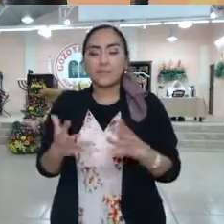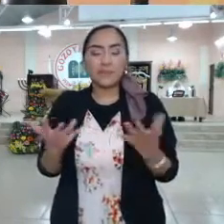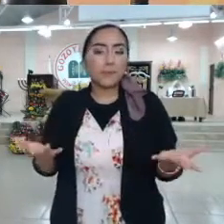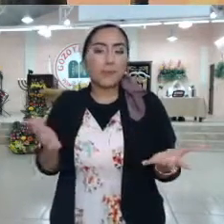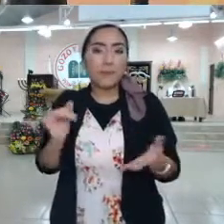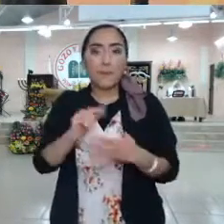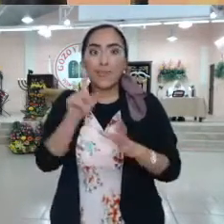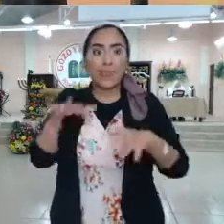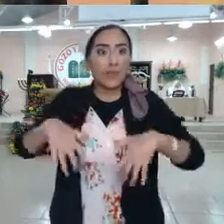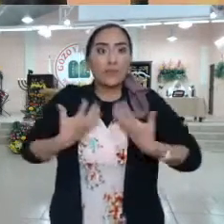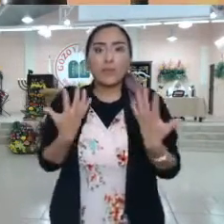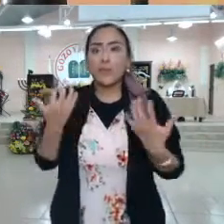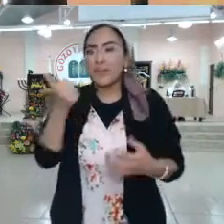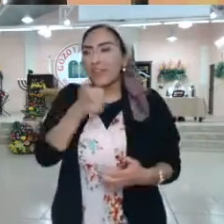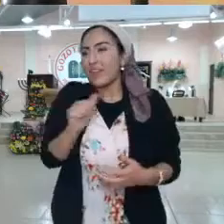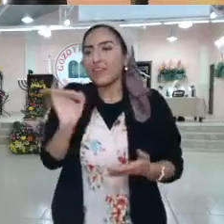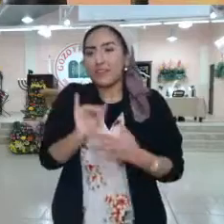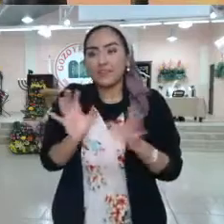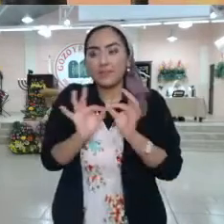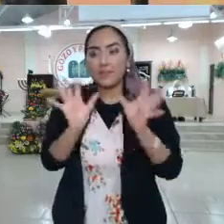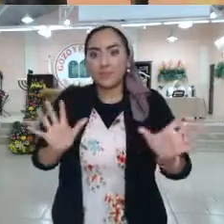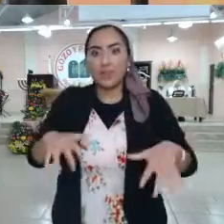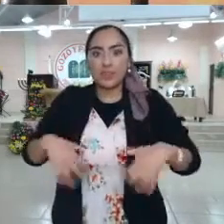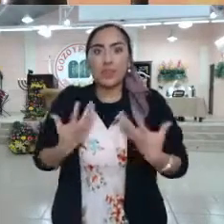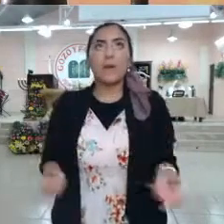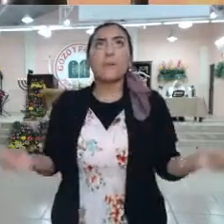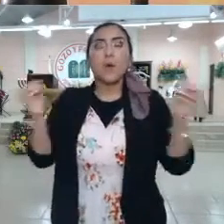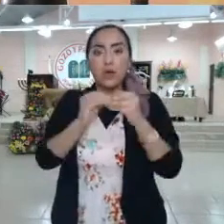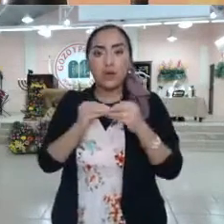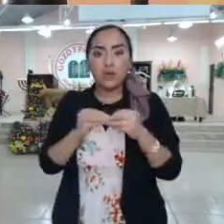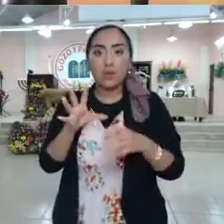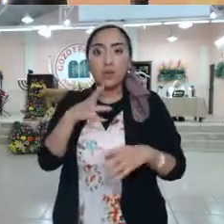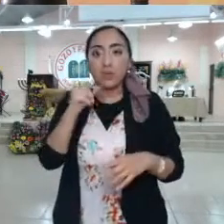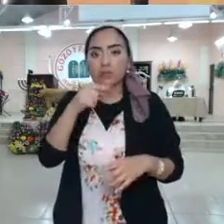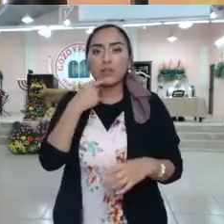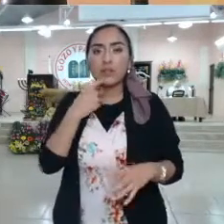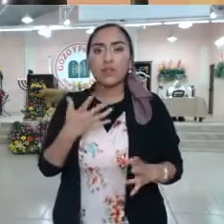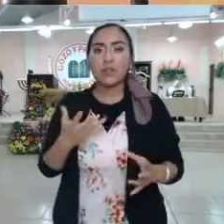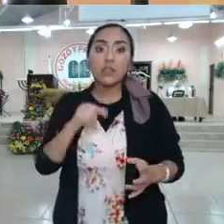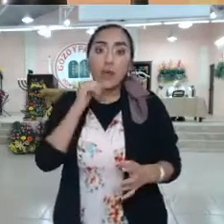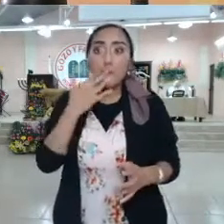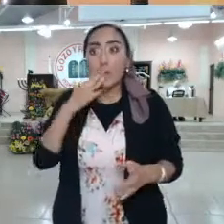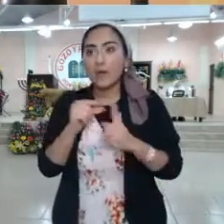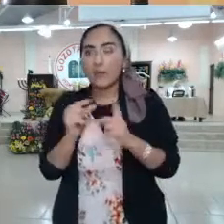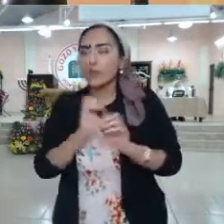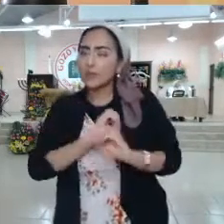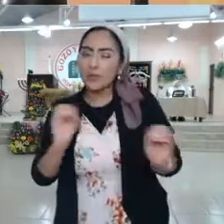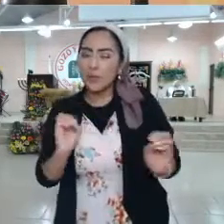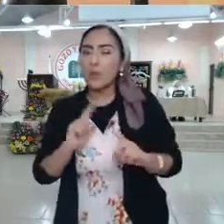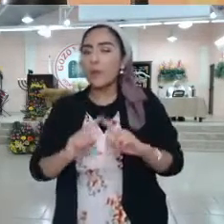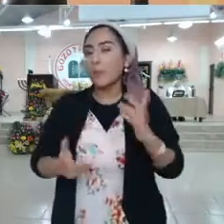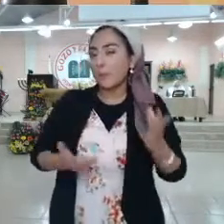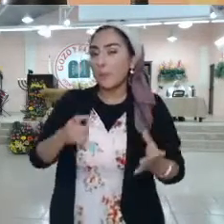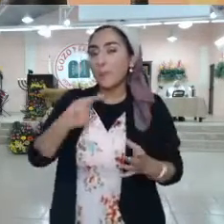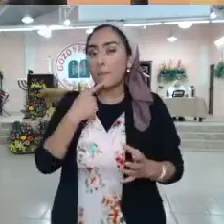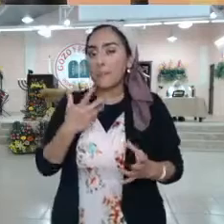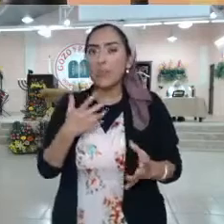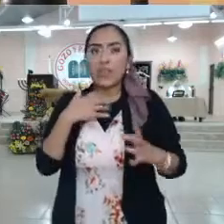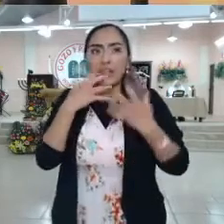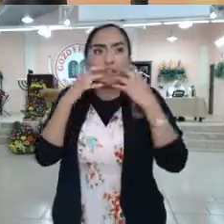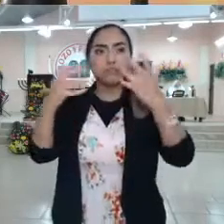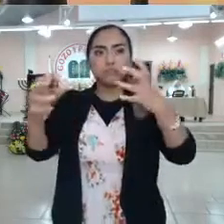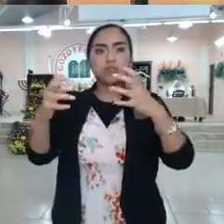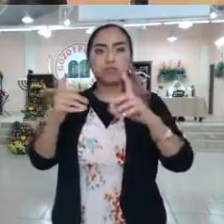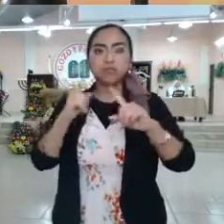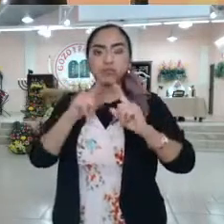small. Just as you get mad of something that is not worth it, you get mad more than what you have to. Maybe you don't say bad words or you don't curse,